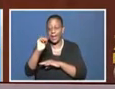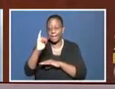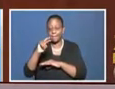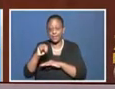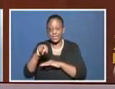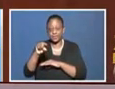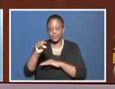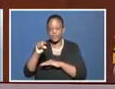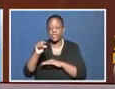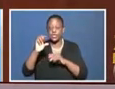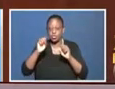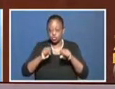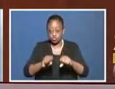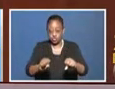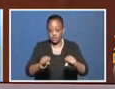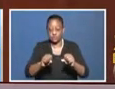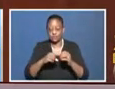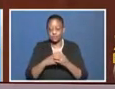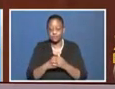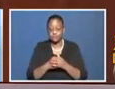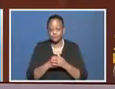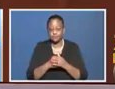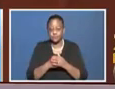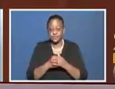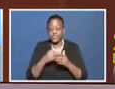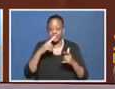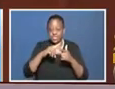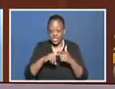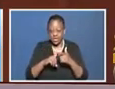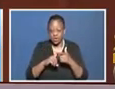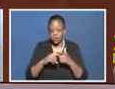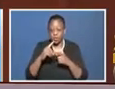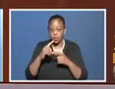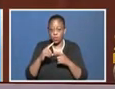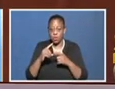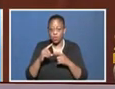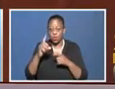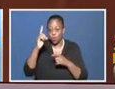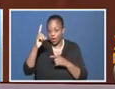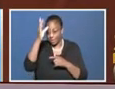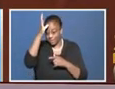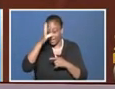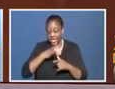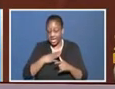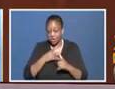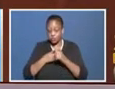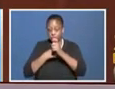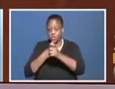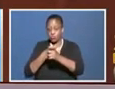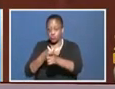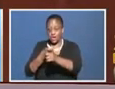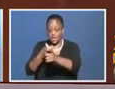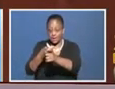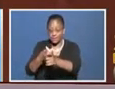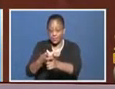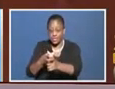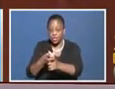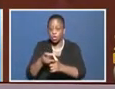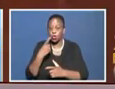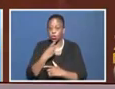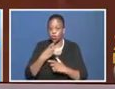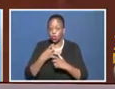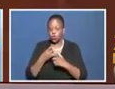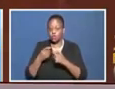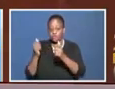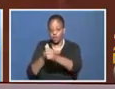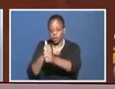While in that area, a young man was being chased by two others who was armed